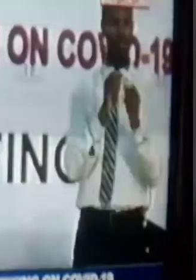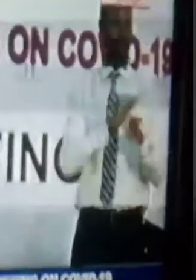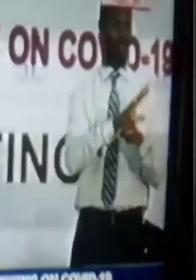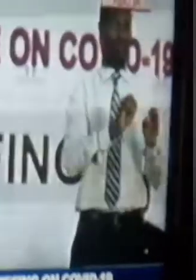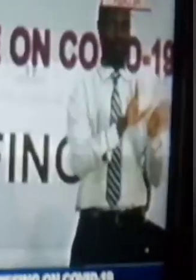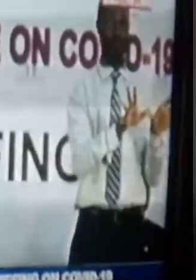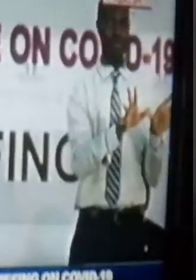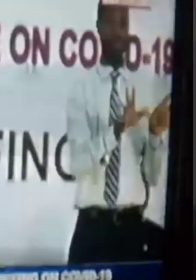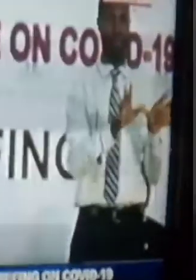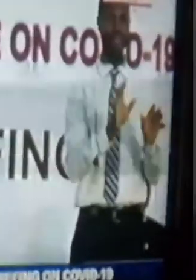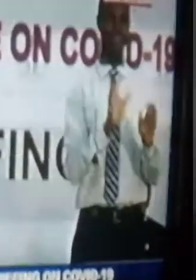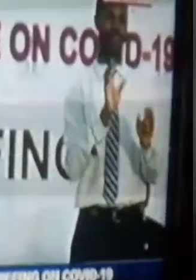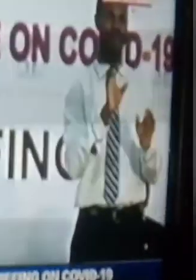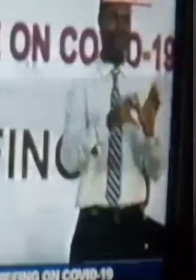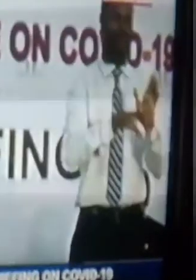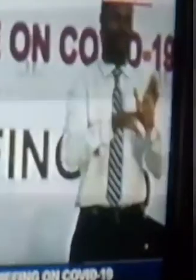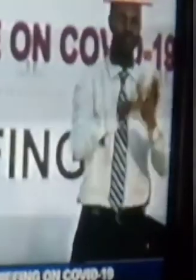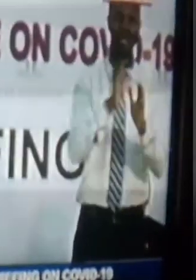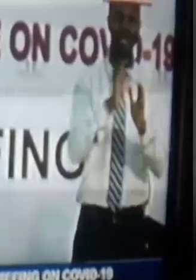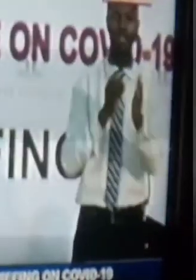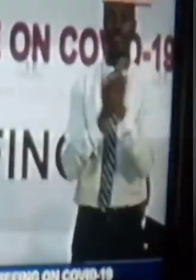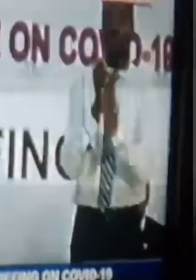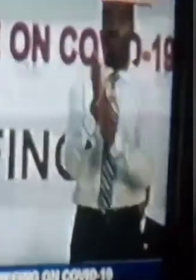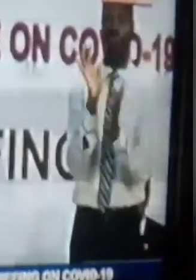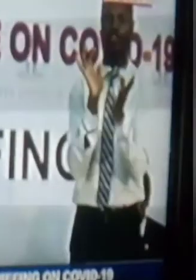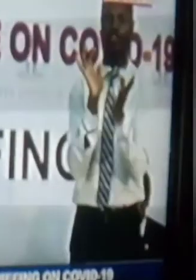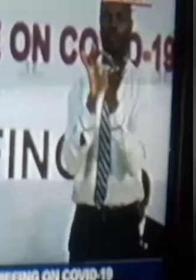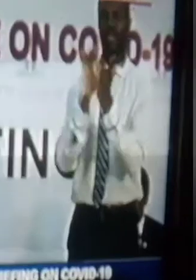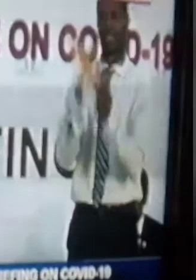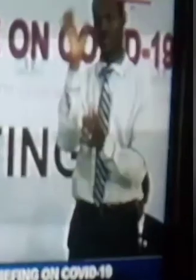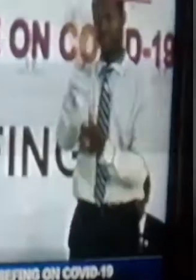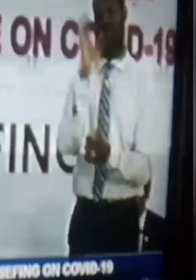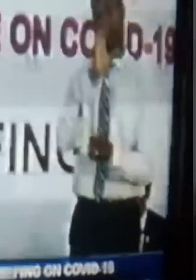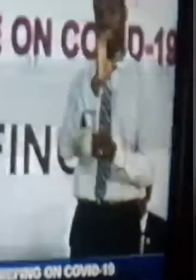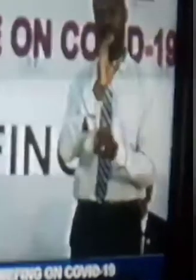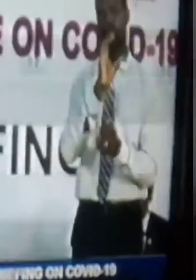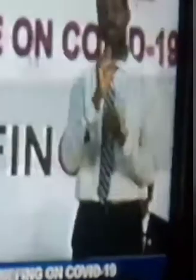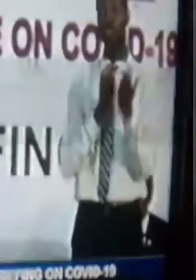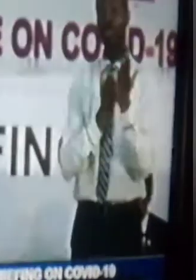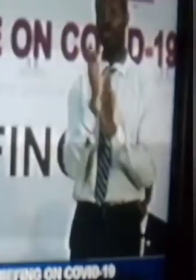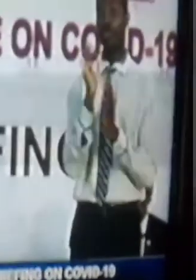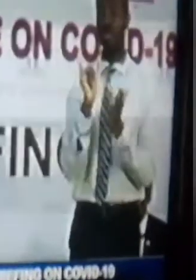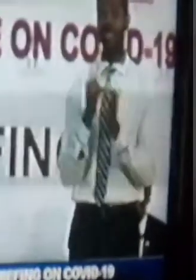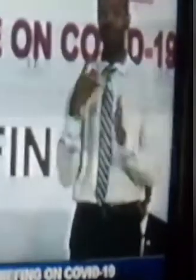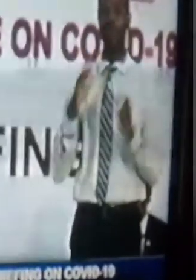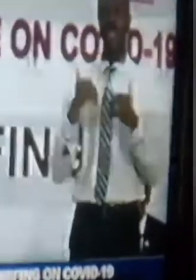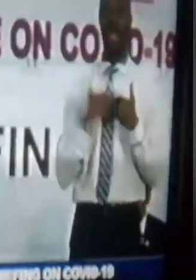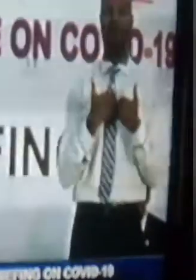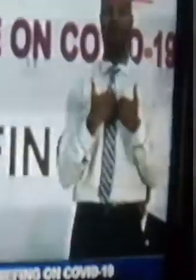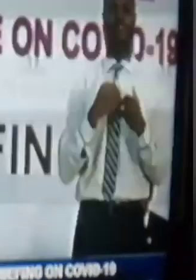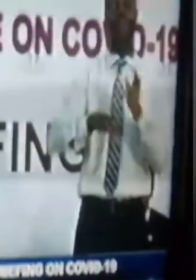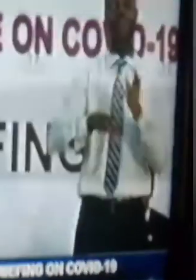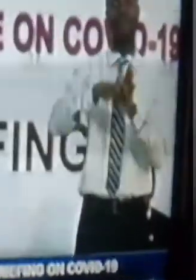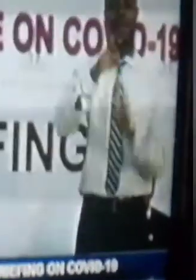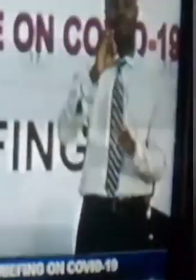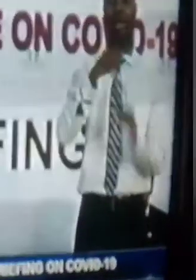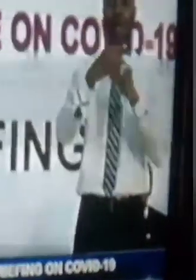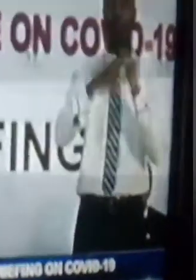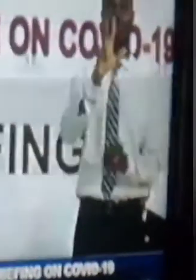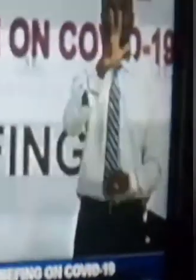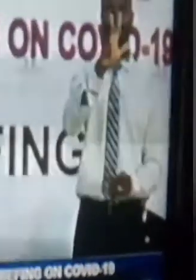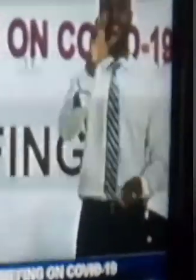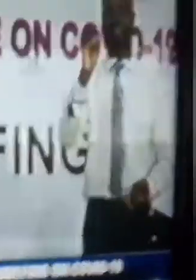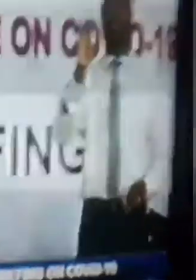contact tracing. So it is through the contact tracing that we have found about 30% of all our